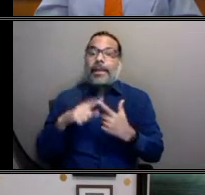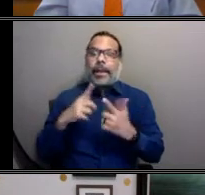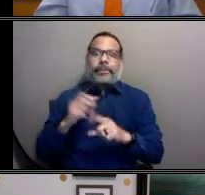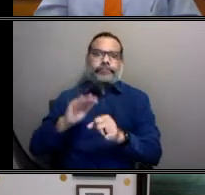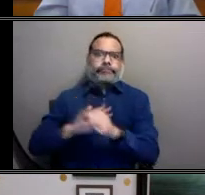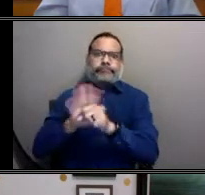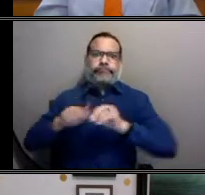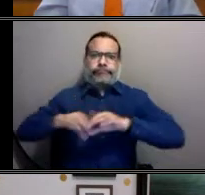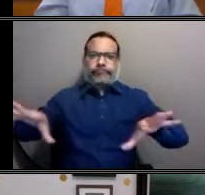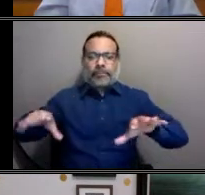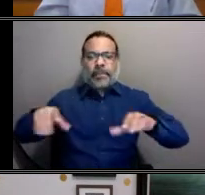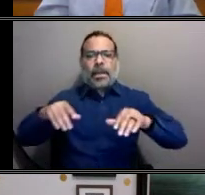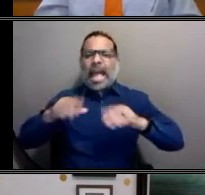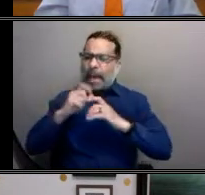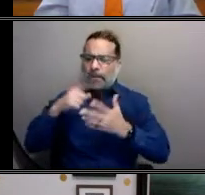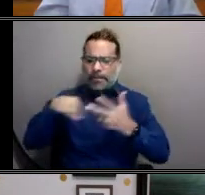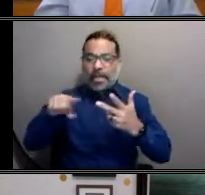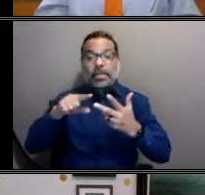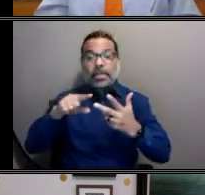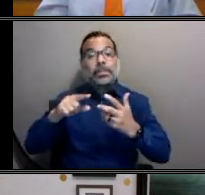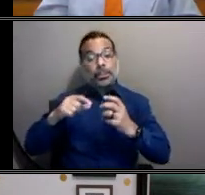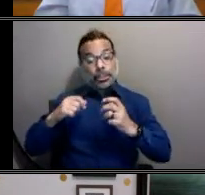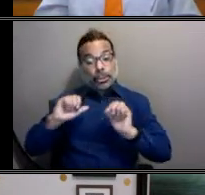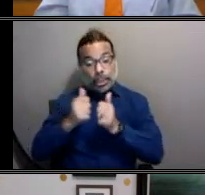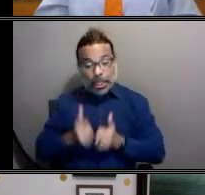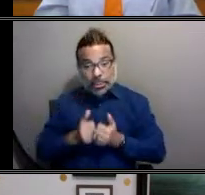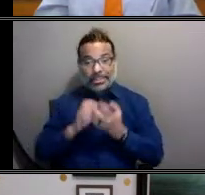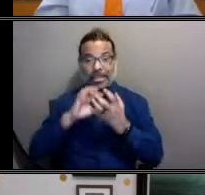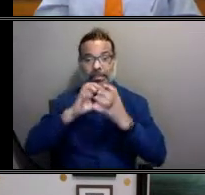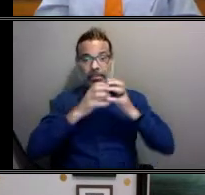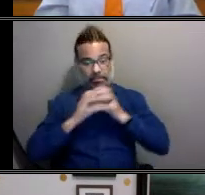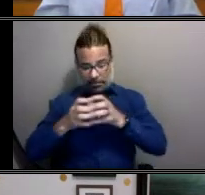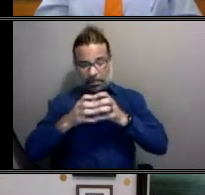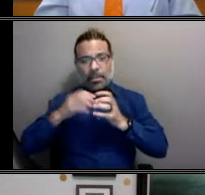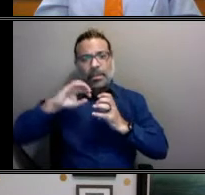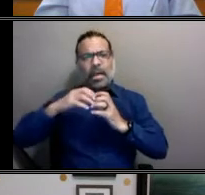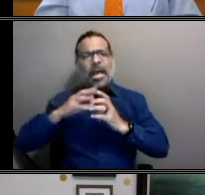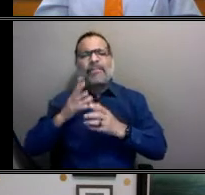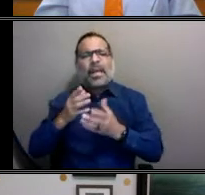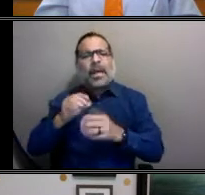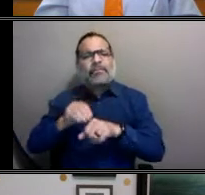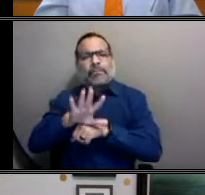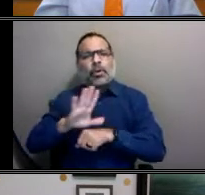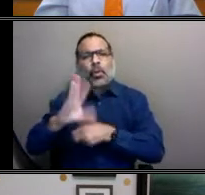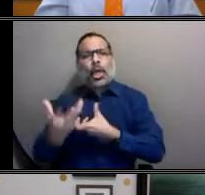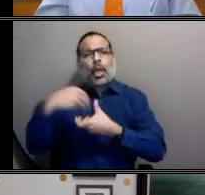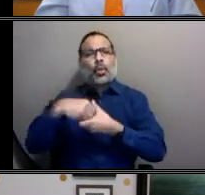How have these challenges and intersections affected your inclusion strategies?